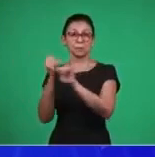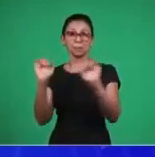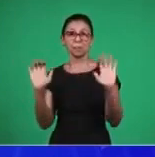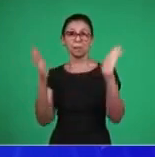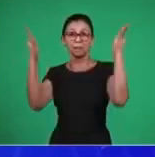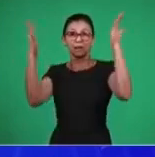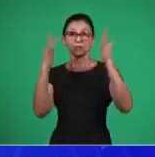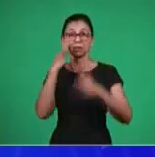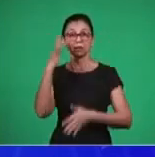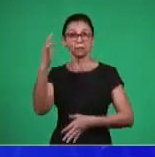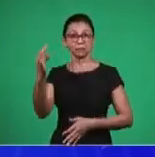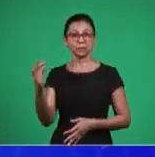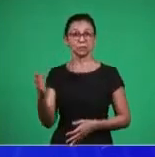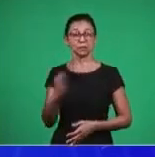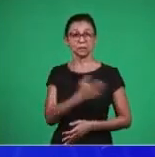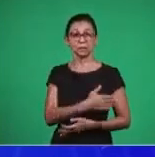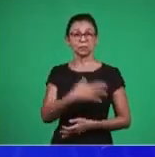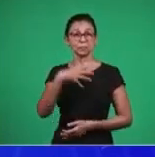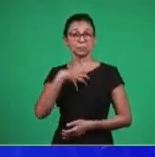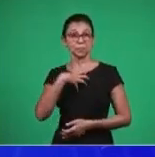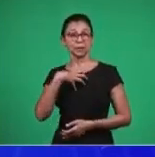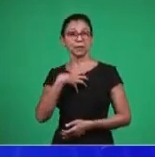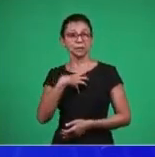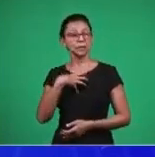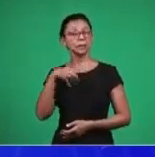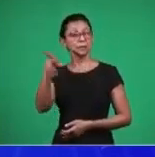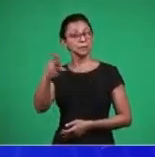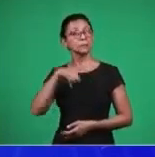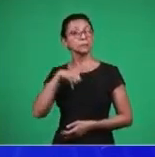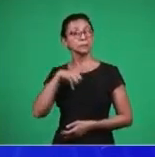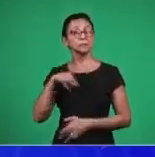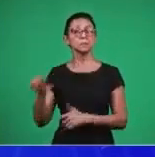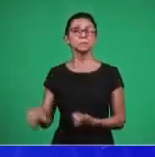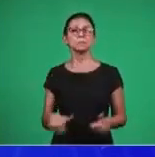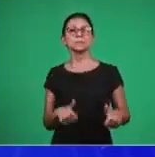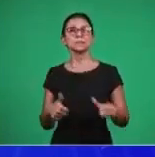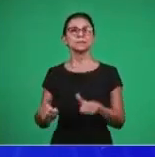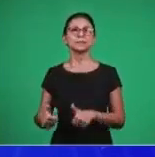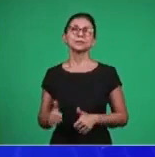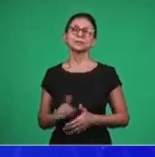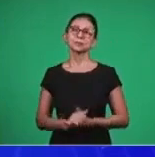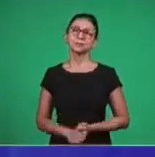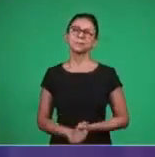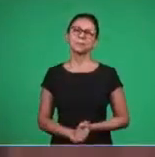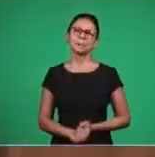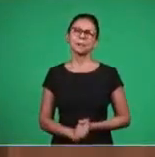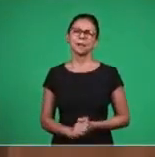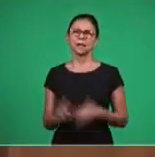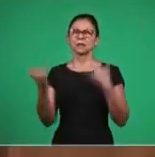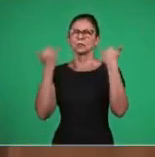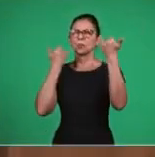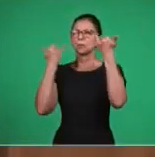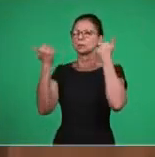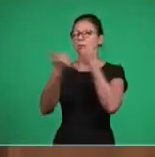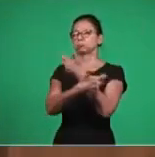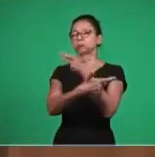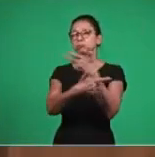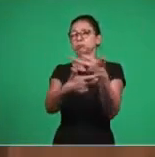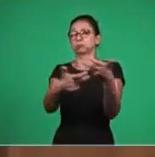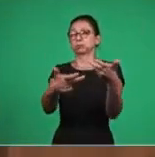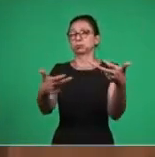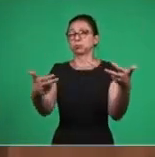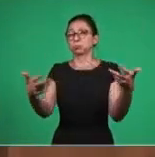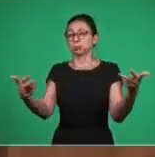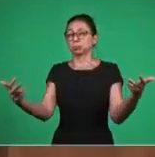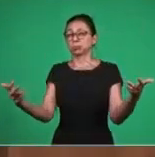Alert. And also, Feira de Santana in Bahia, we also had a baptism. And so all those news, and we have